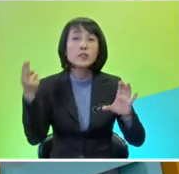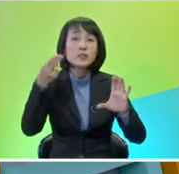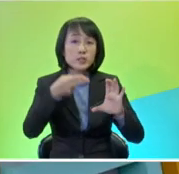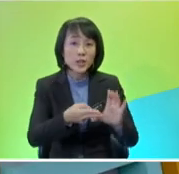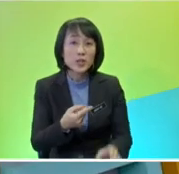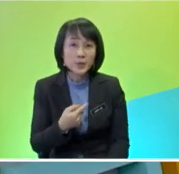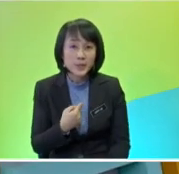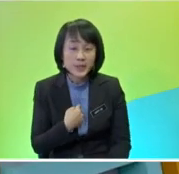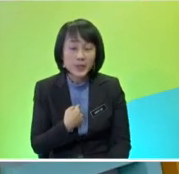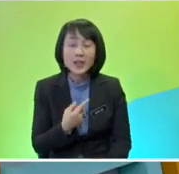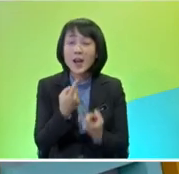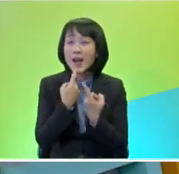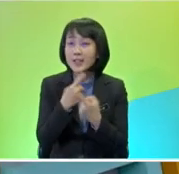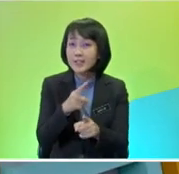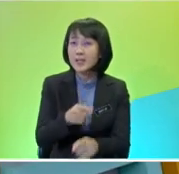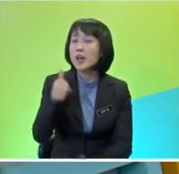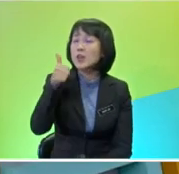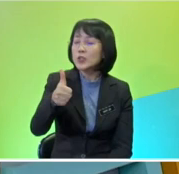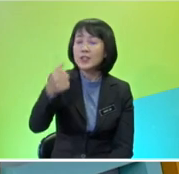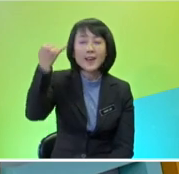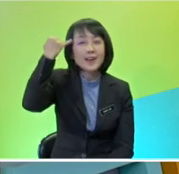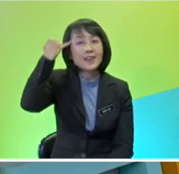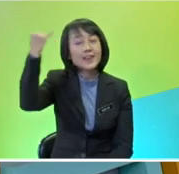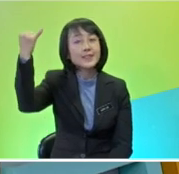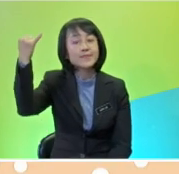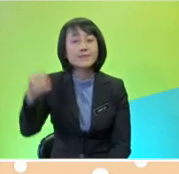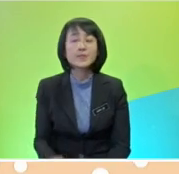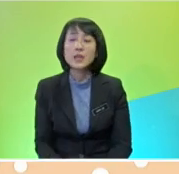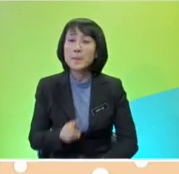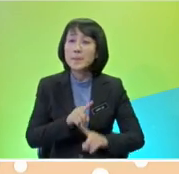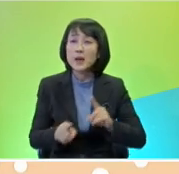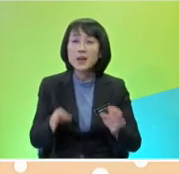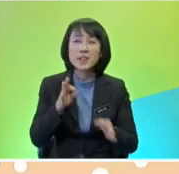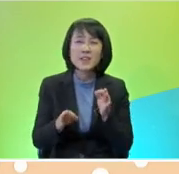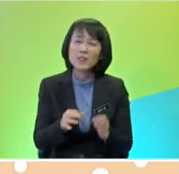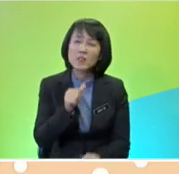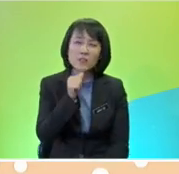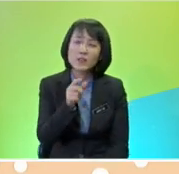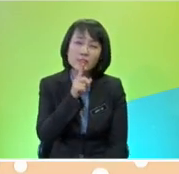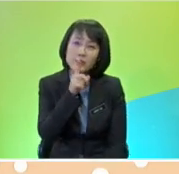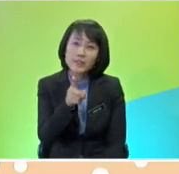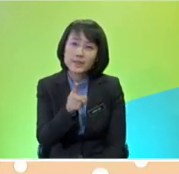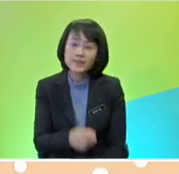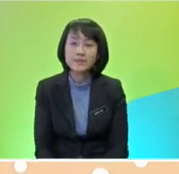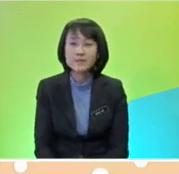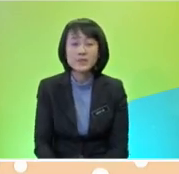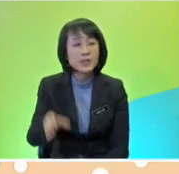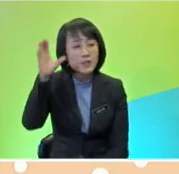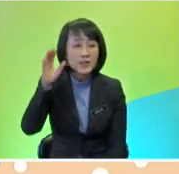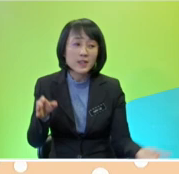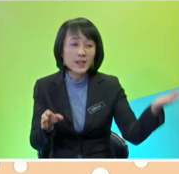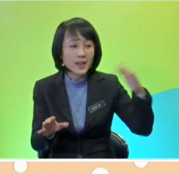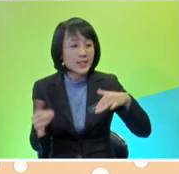the activity, you can say, good idea, all right? But Chris, if you're not sure, Chris, let's play a